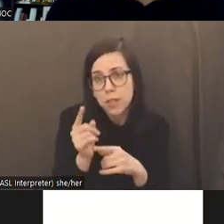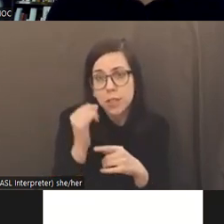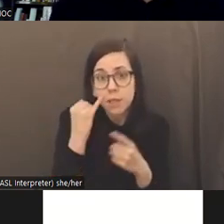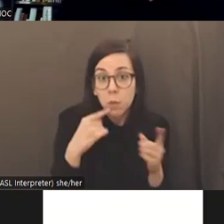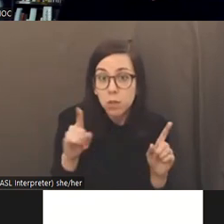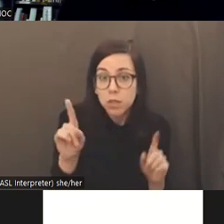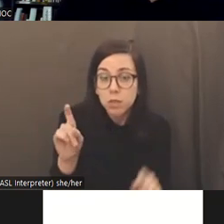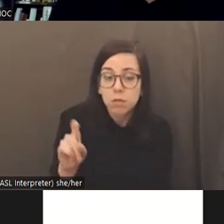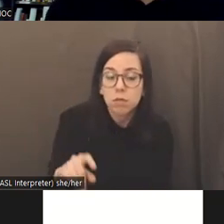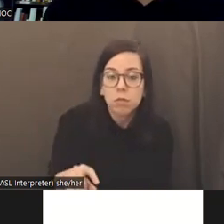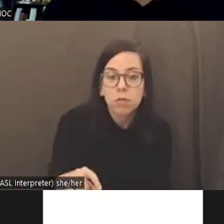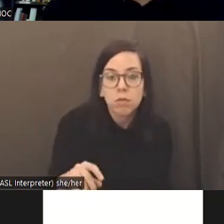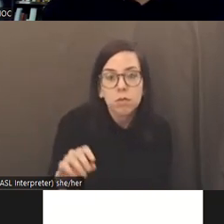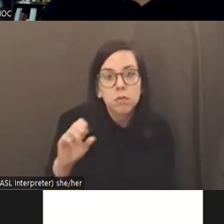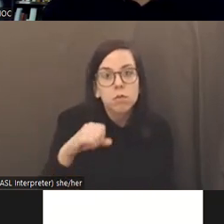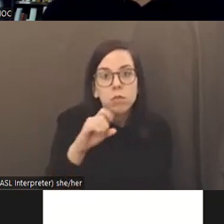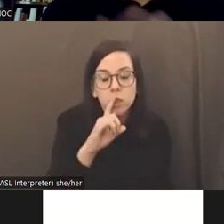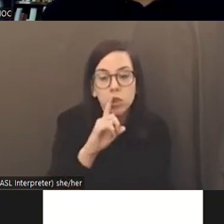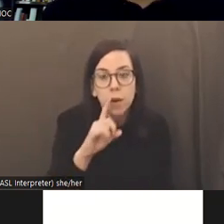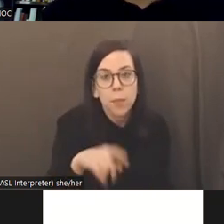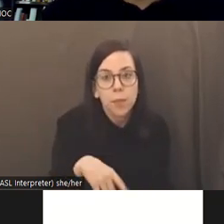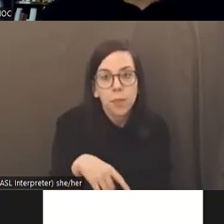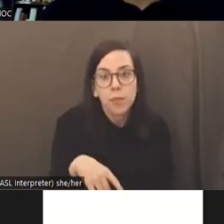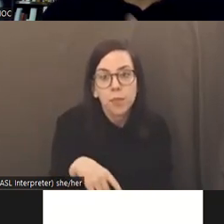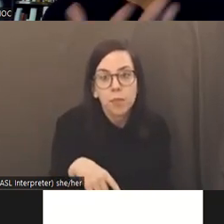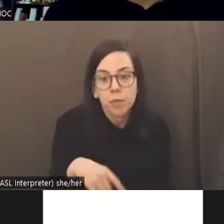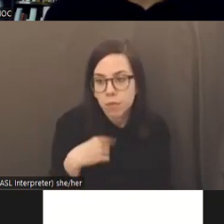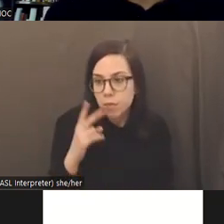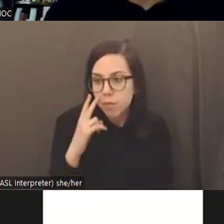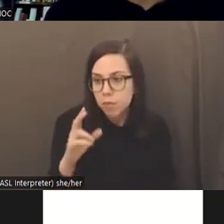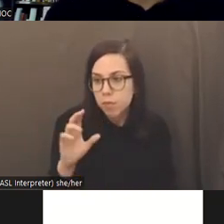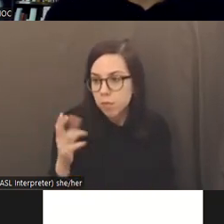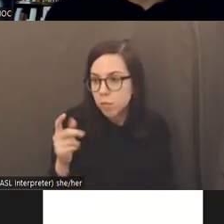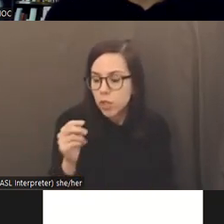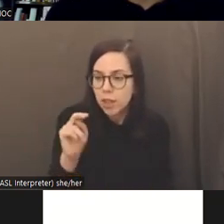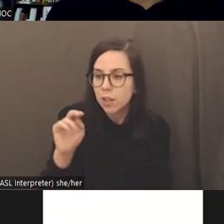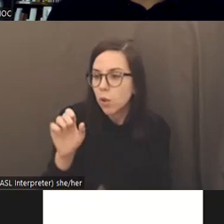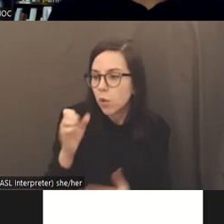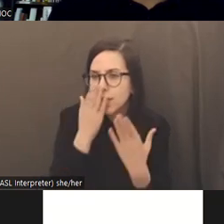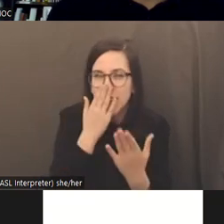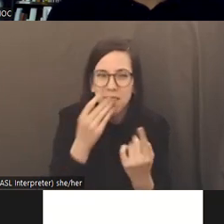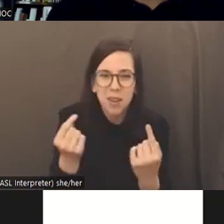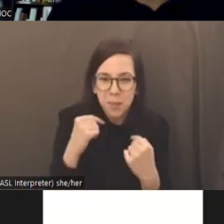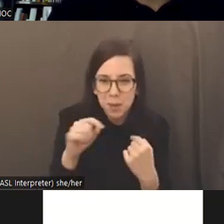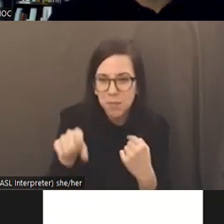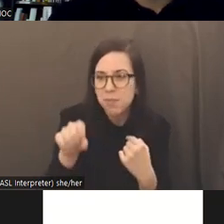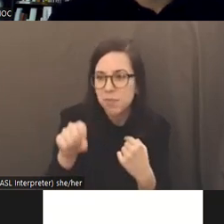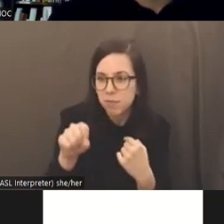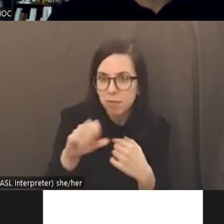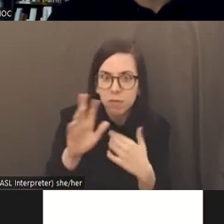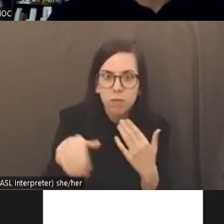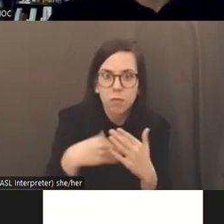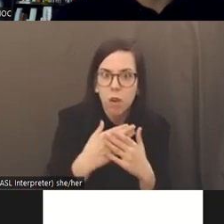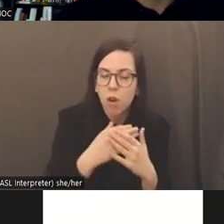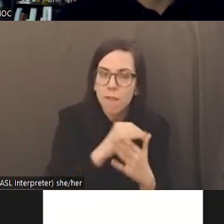works. Yeah, 100%. And I'm just seeing in the chat really quickly, Nicole, thank you for being here. And yes, all of the work